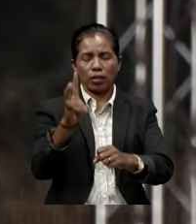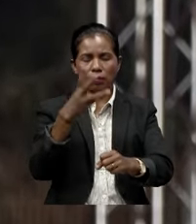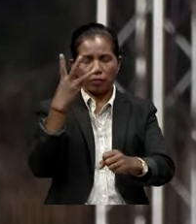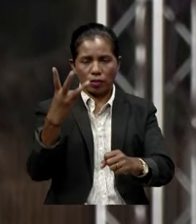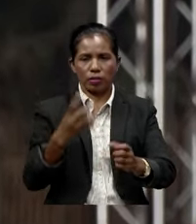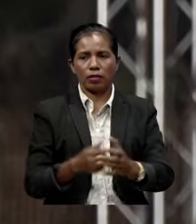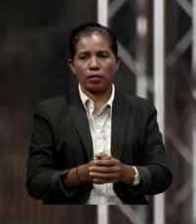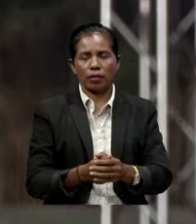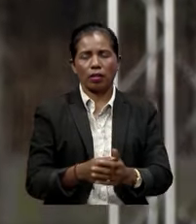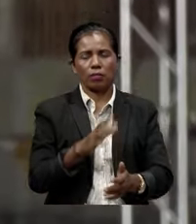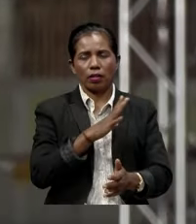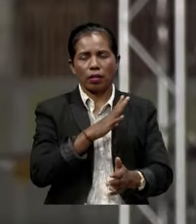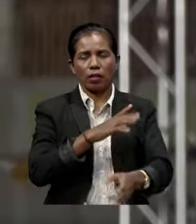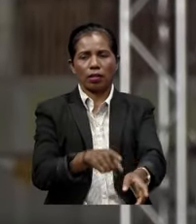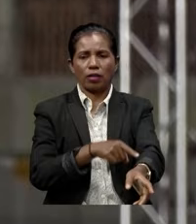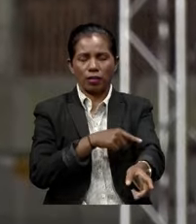During the time,